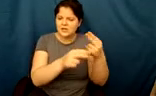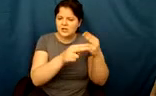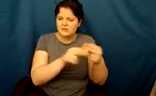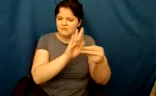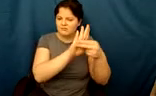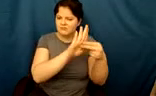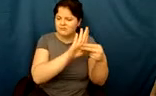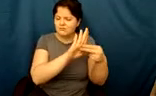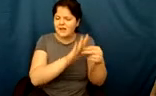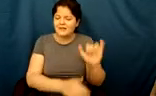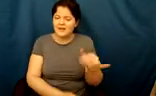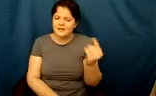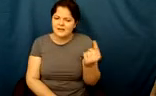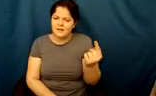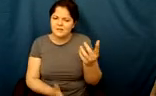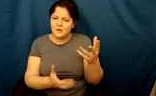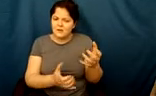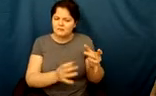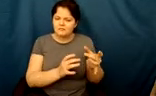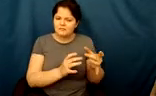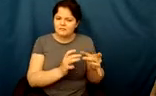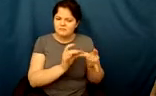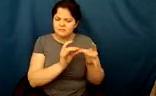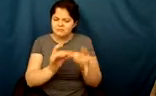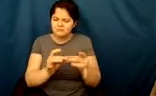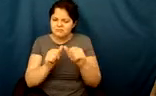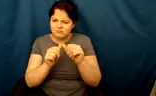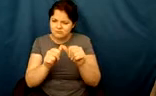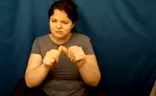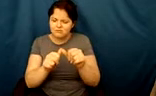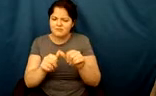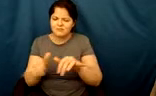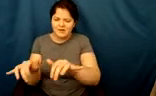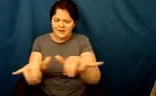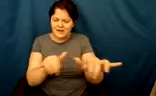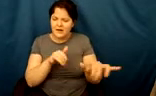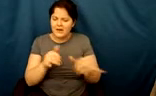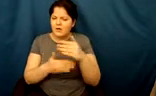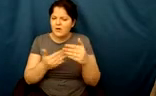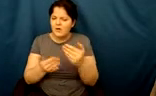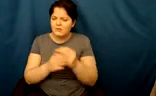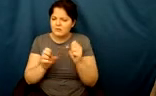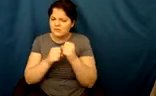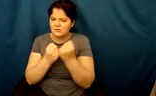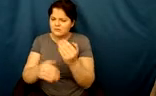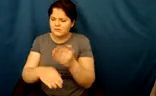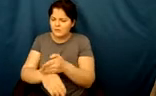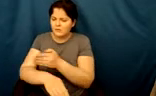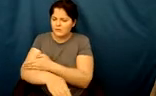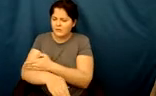that we're trying to carry through and make consistent in all of these station improvement plans.